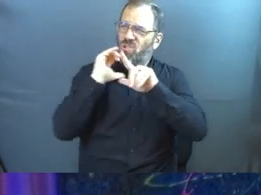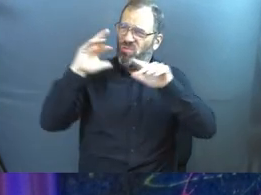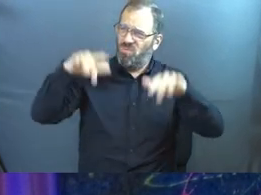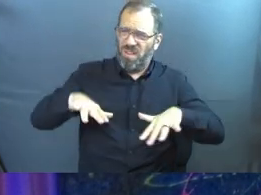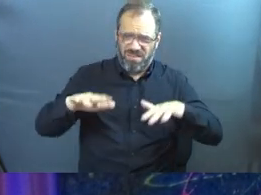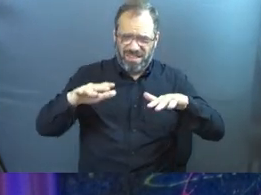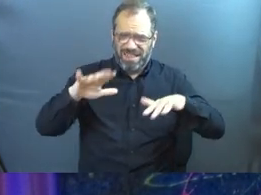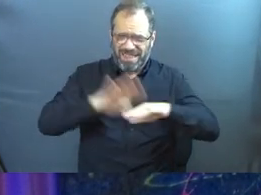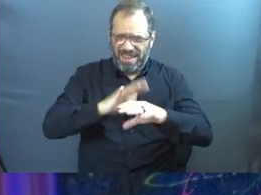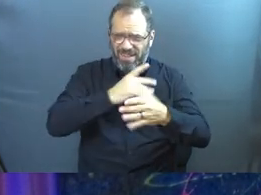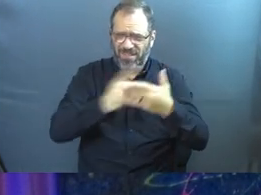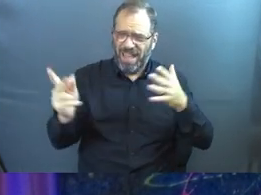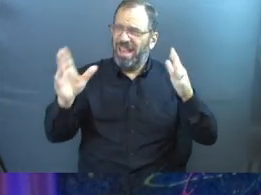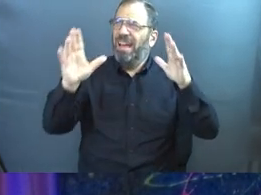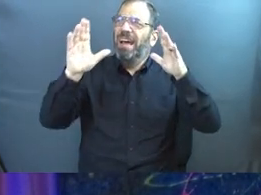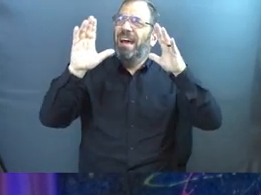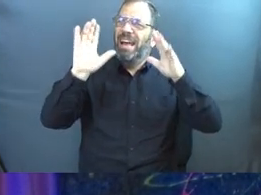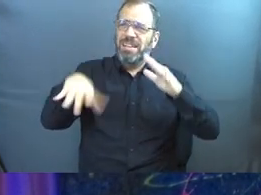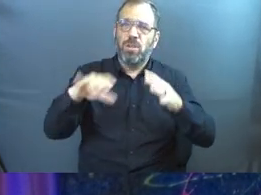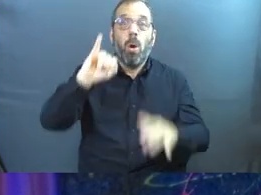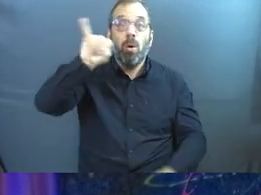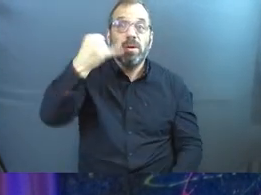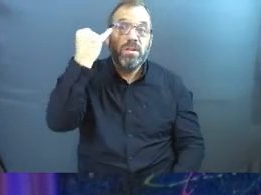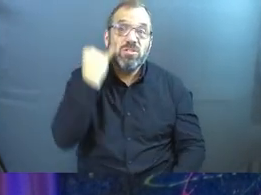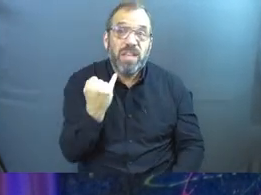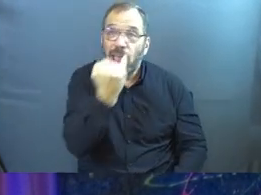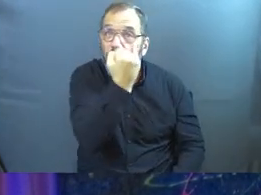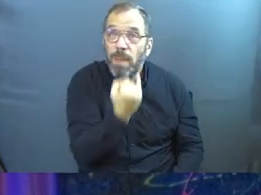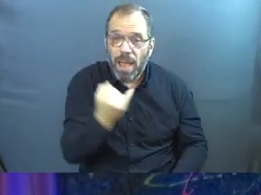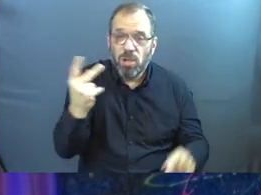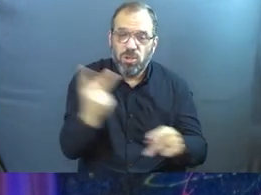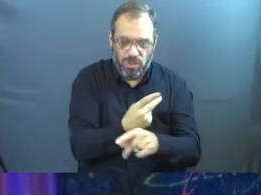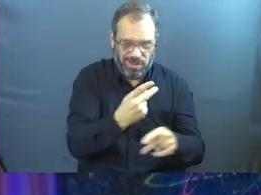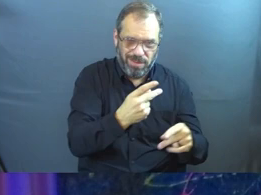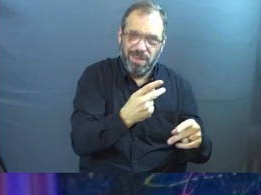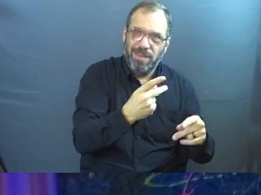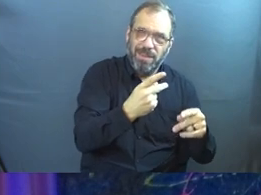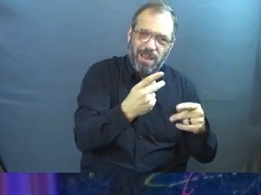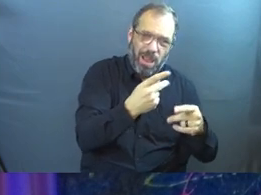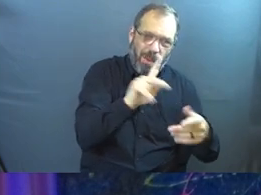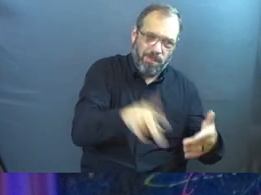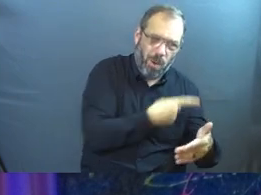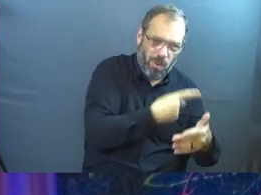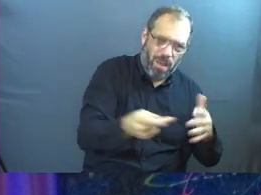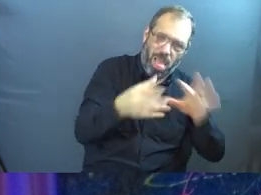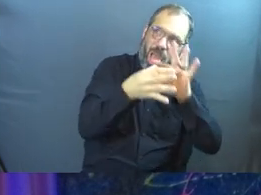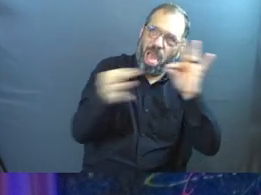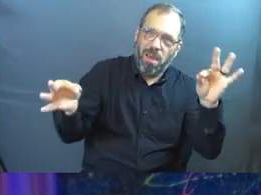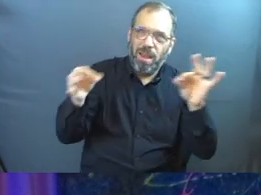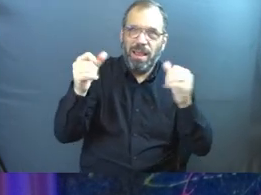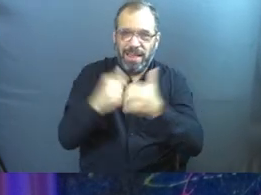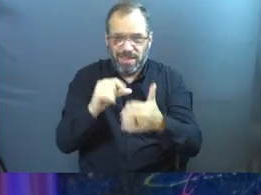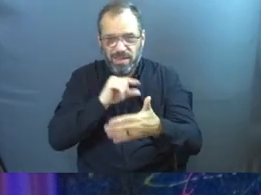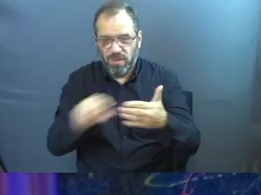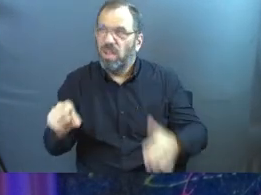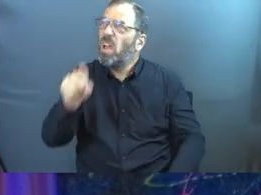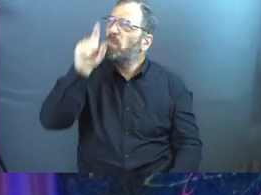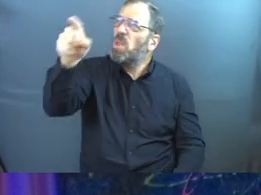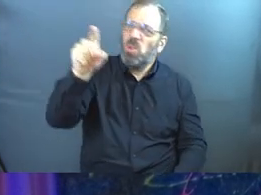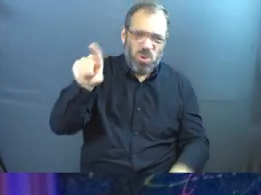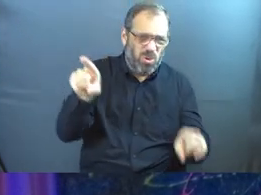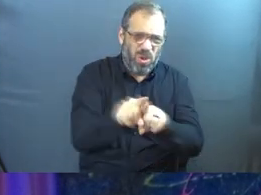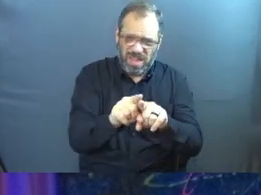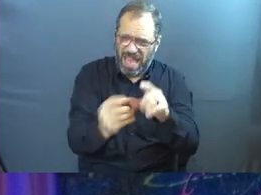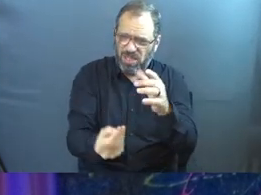like a spring that fails. So Jeremiah uses his poetic language against God in this verse. He's like, you're